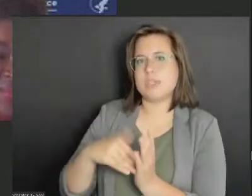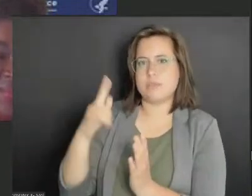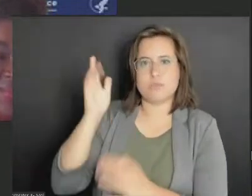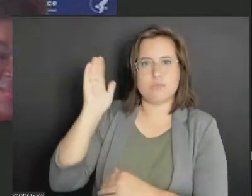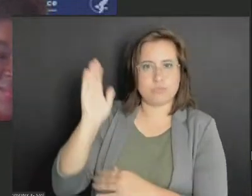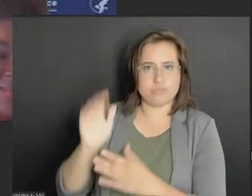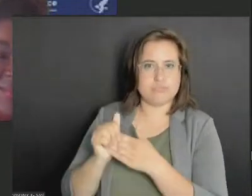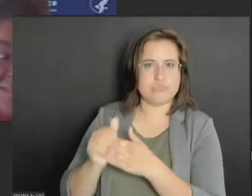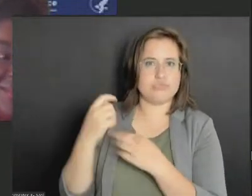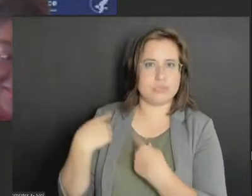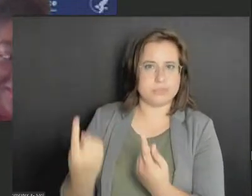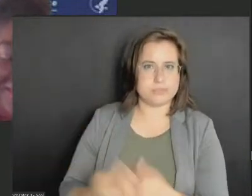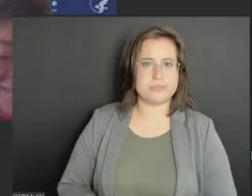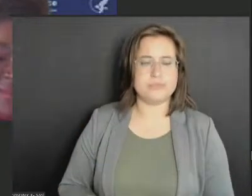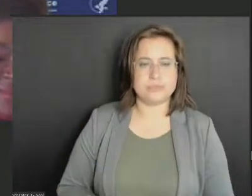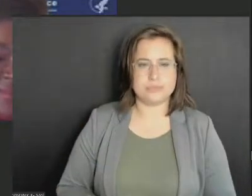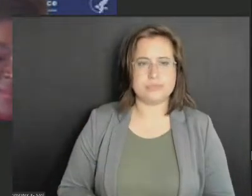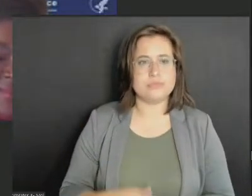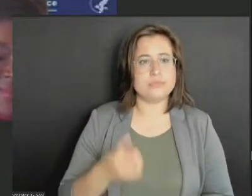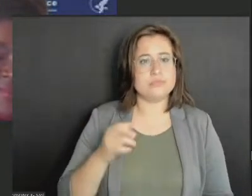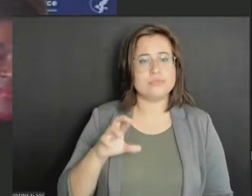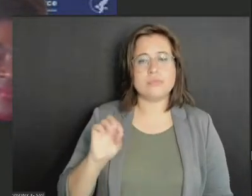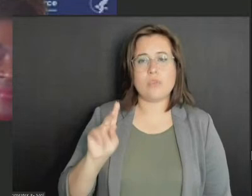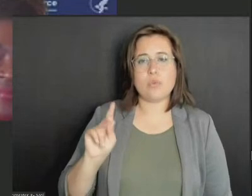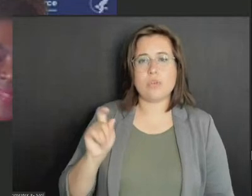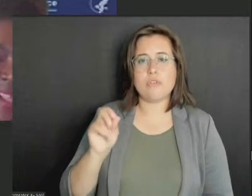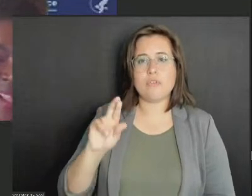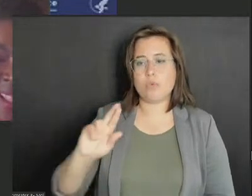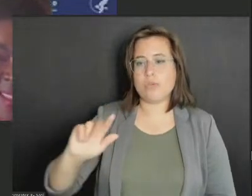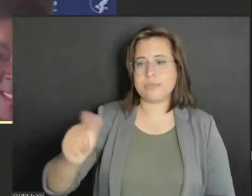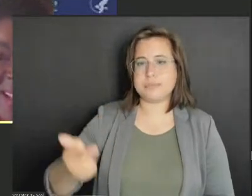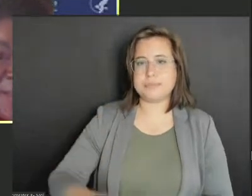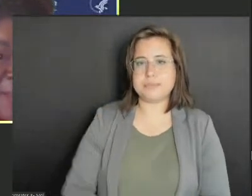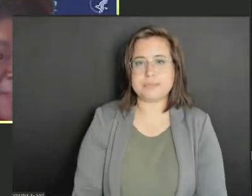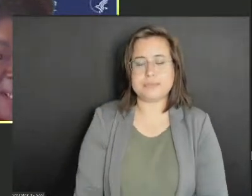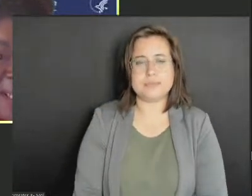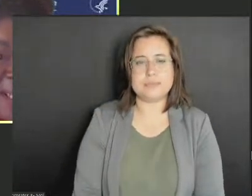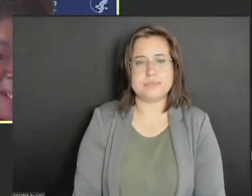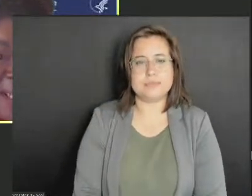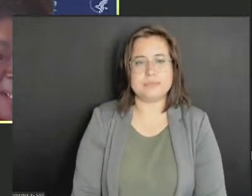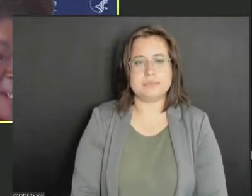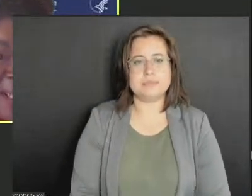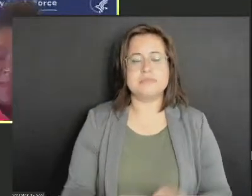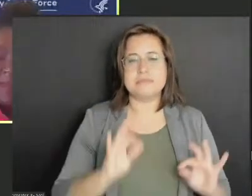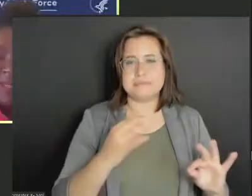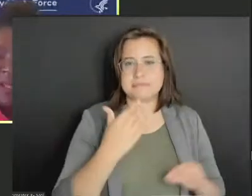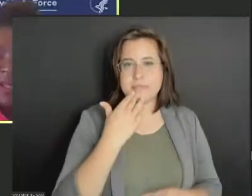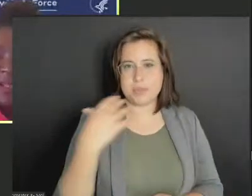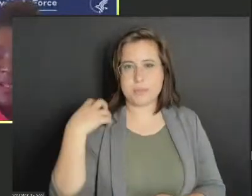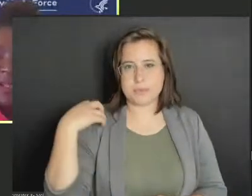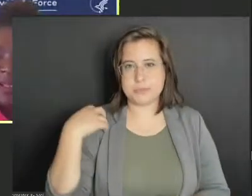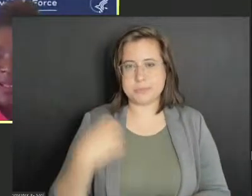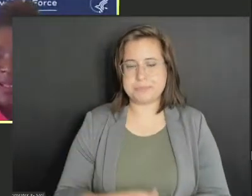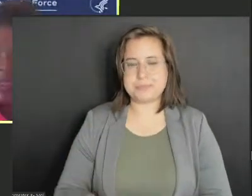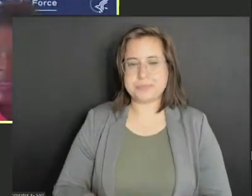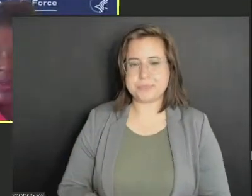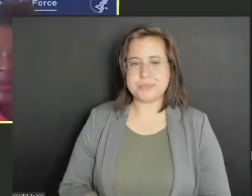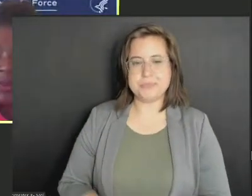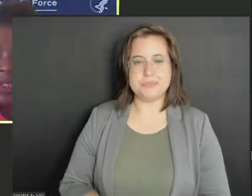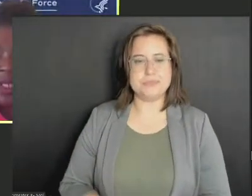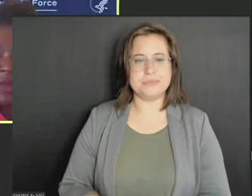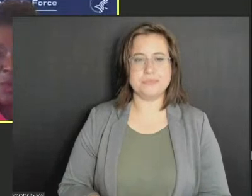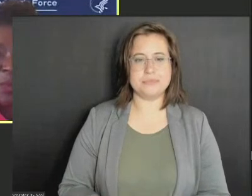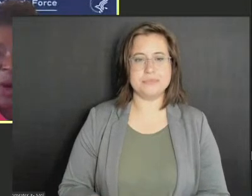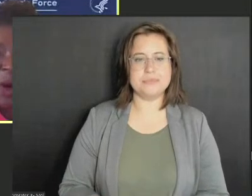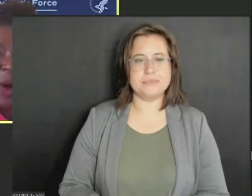leadership. Dr. Okafor, I will pass it to you. Thanks, Madam Chair, and thanks to